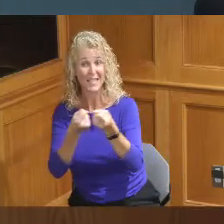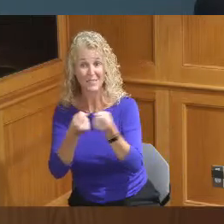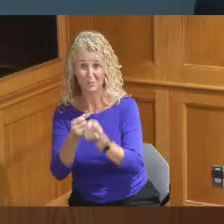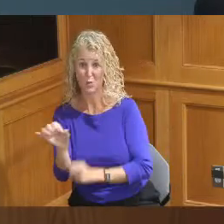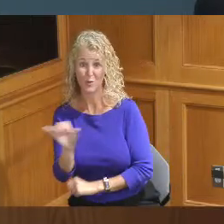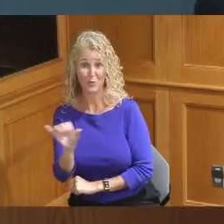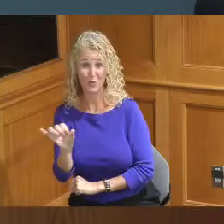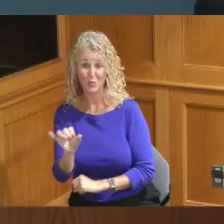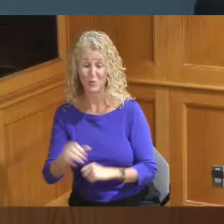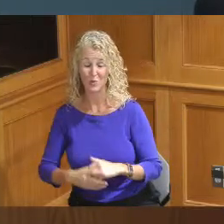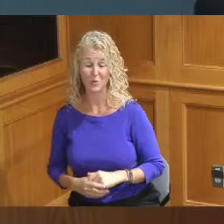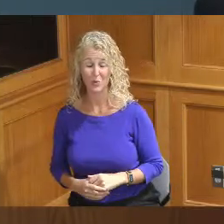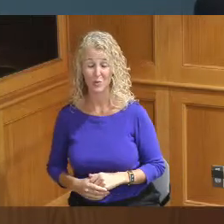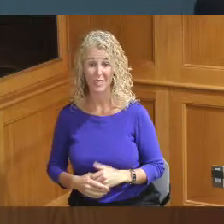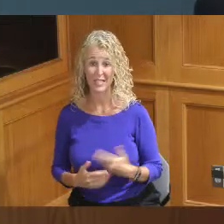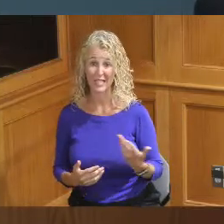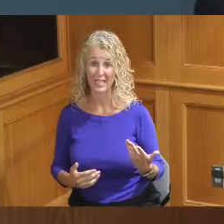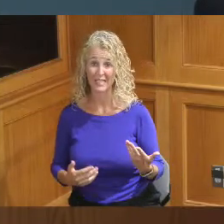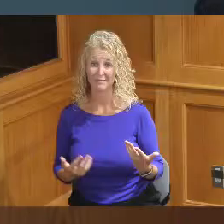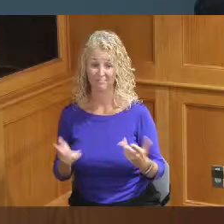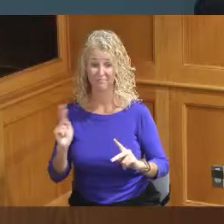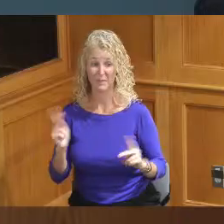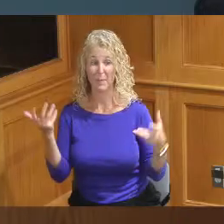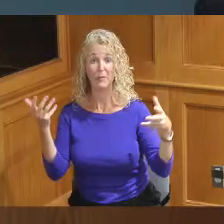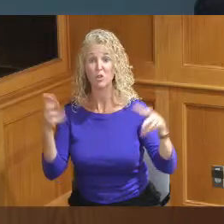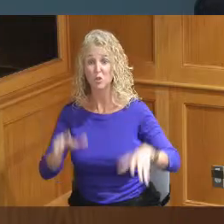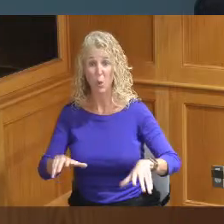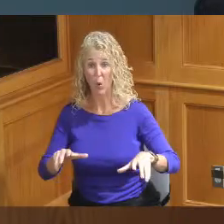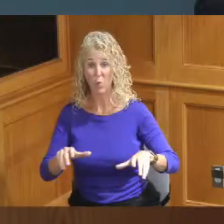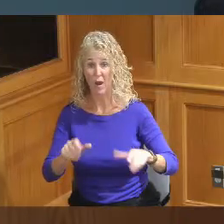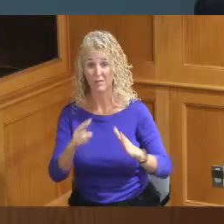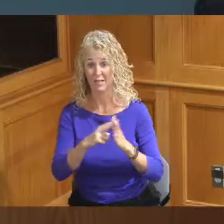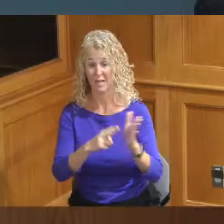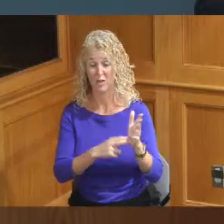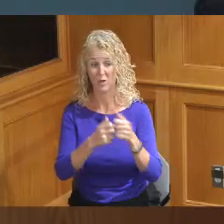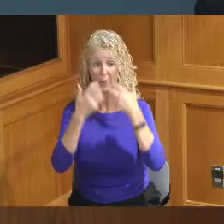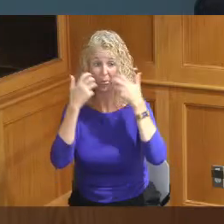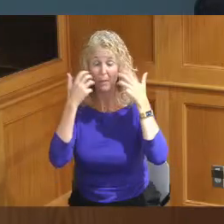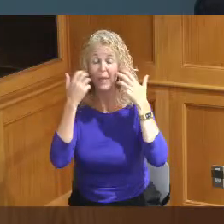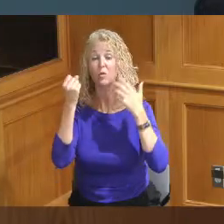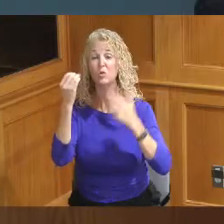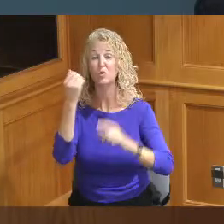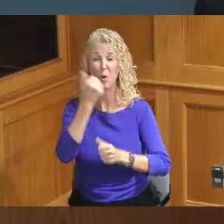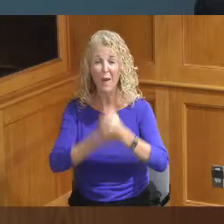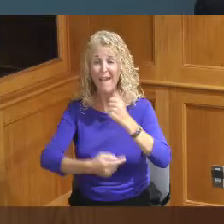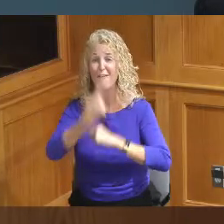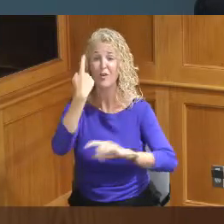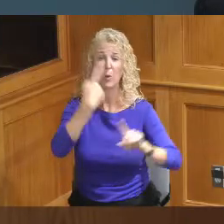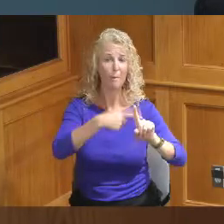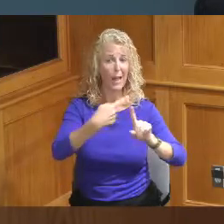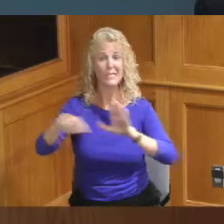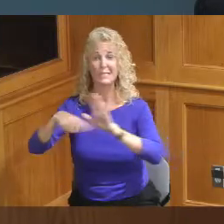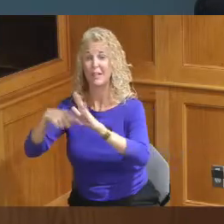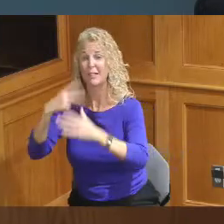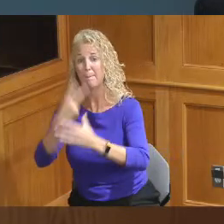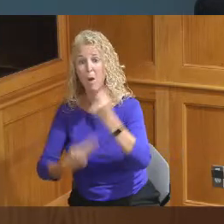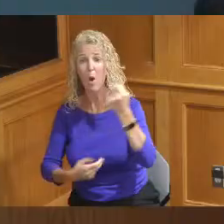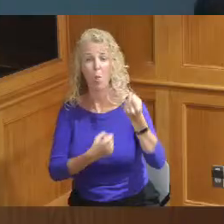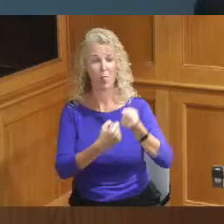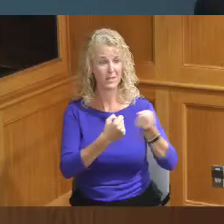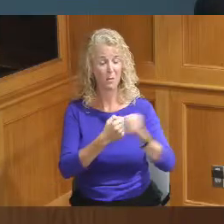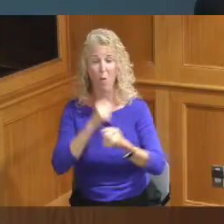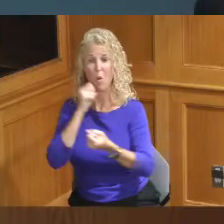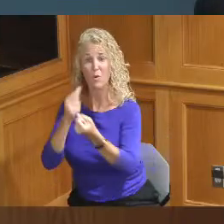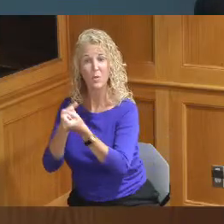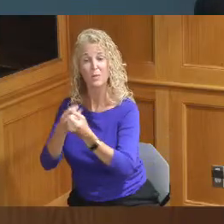interested in extending an agreement with the Bengals. So we've heard from people via email, in the